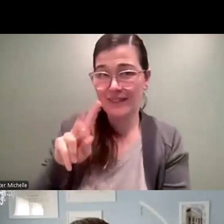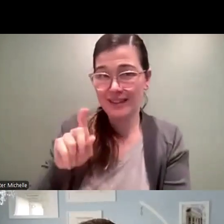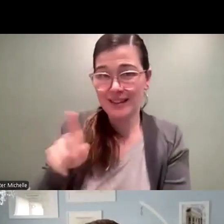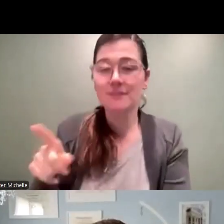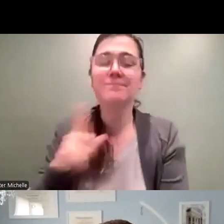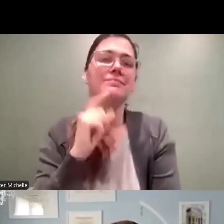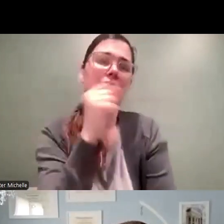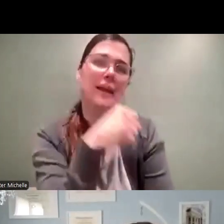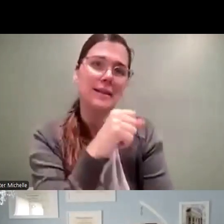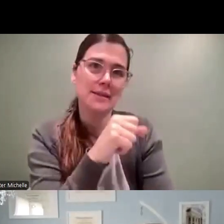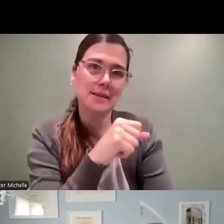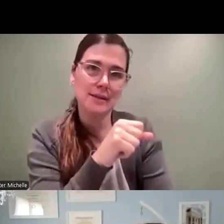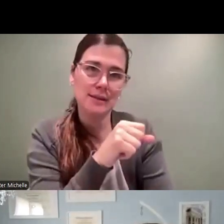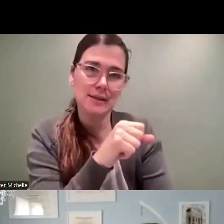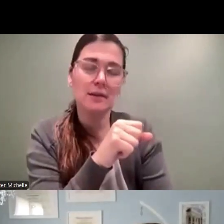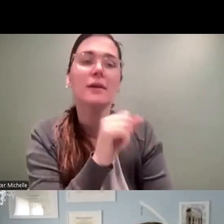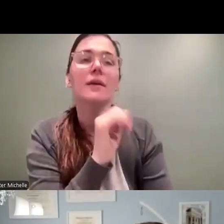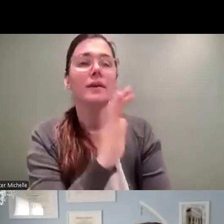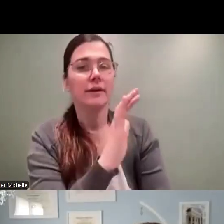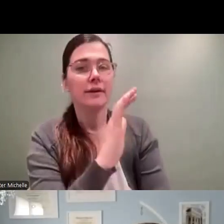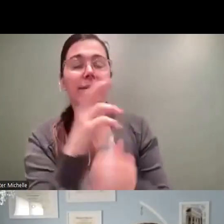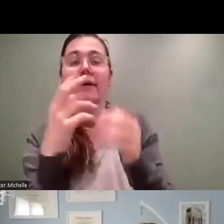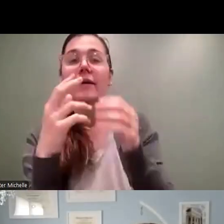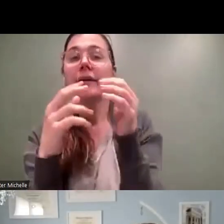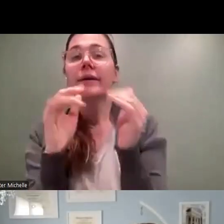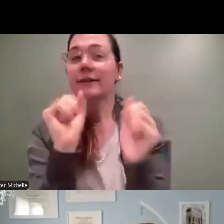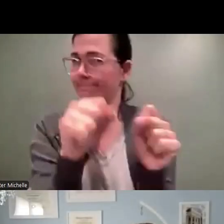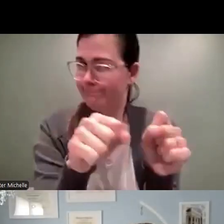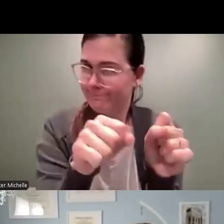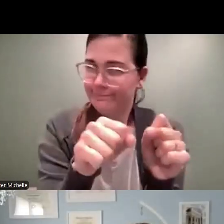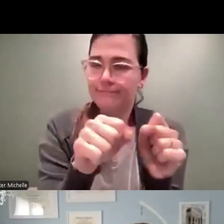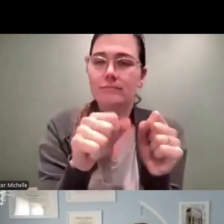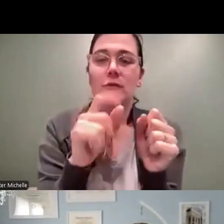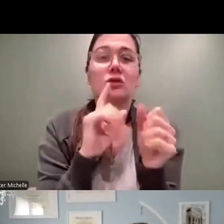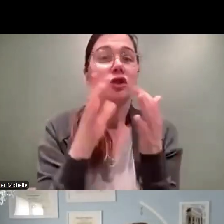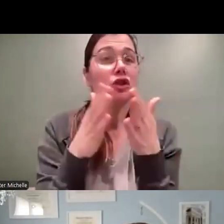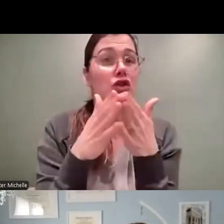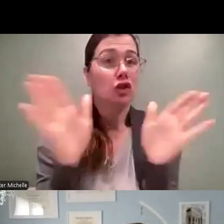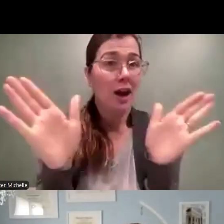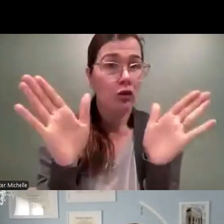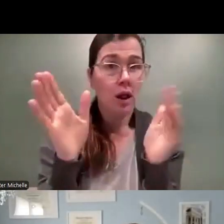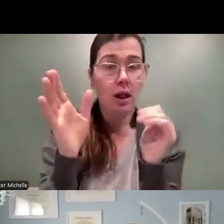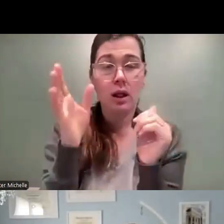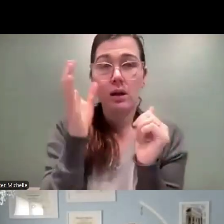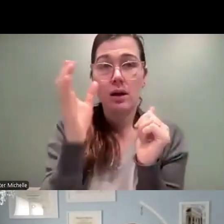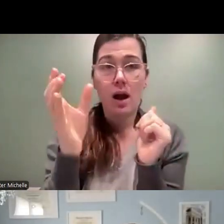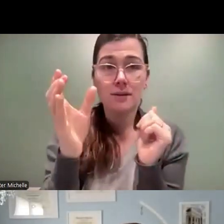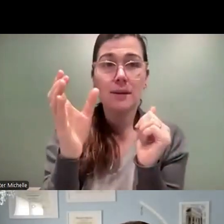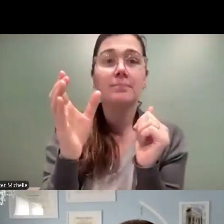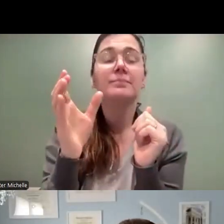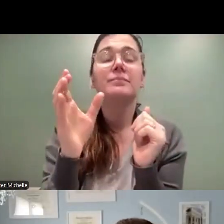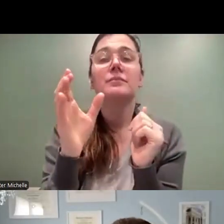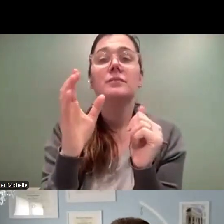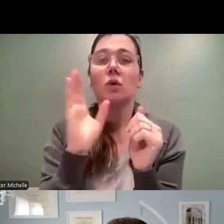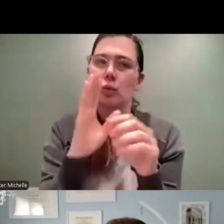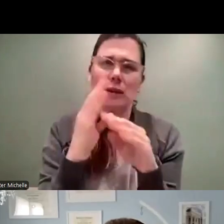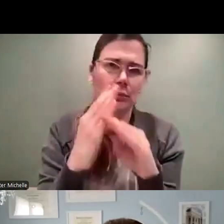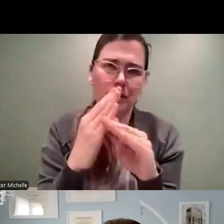So it turns out that, yeah, so the general idea is that it would protect you from HPV strains